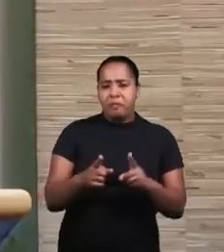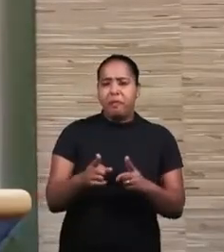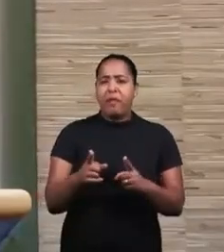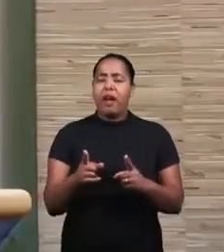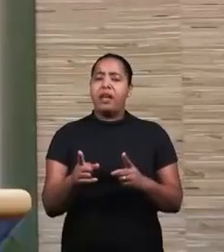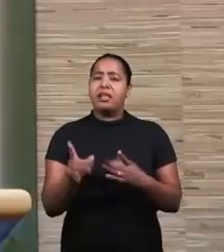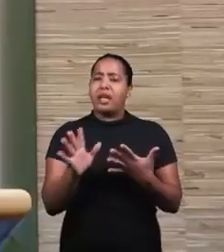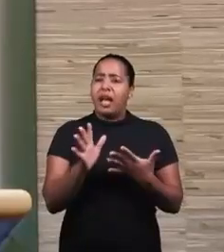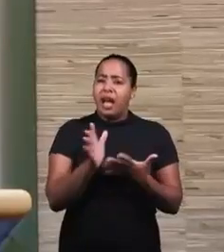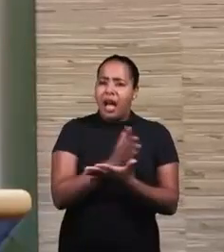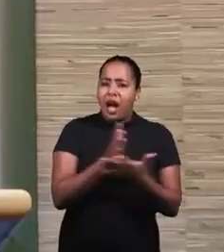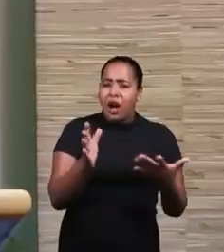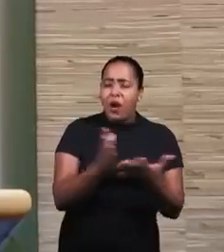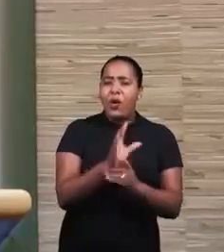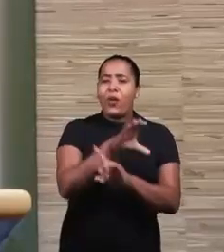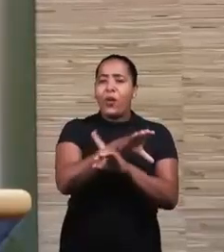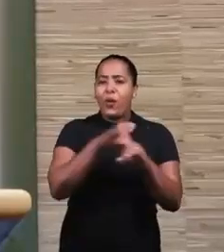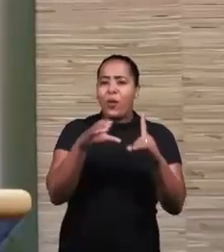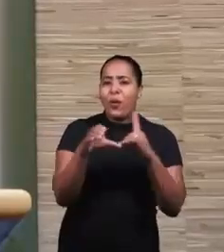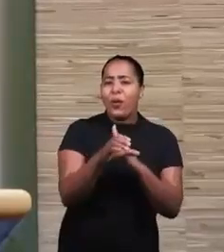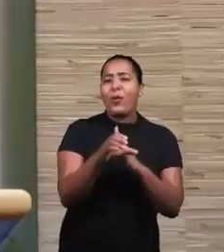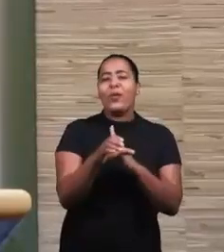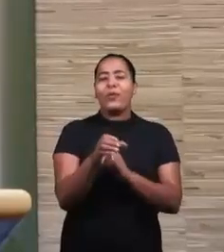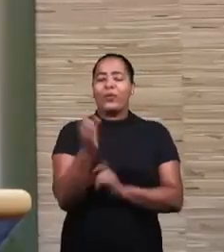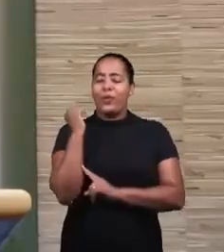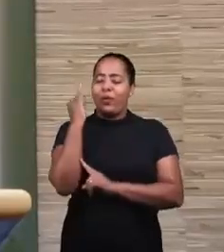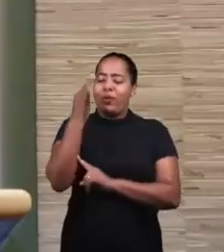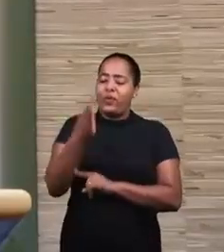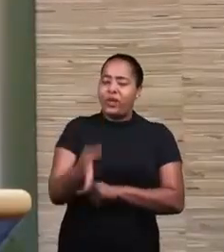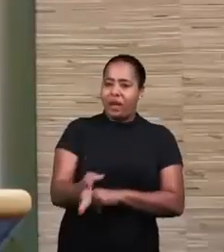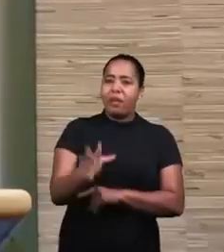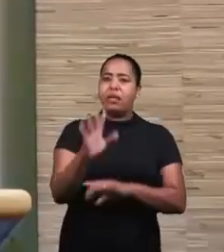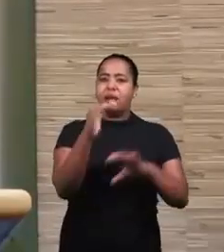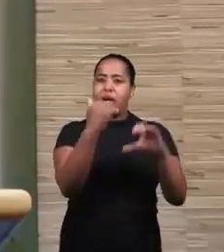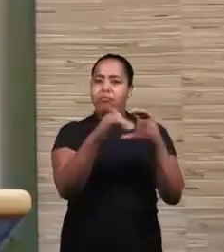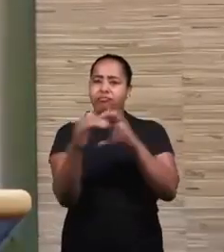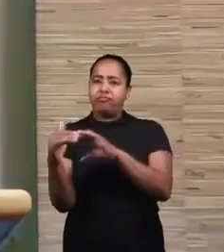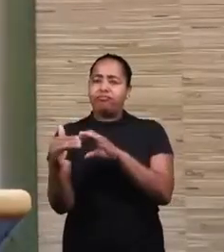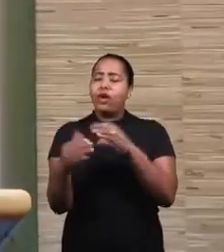of the early morning transmitted by Rádio Manaim.